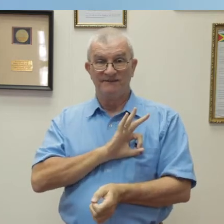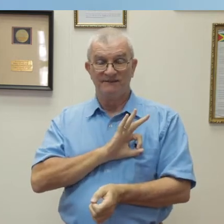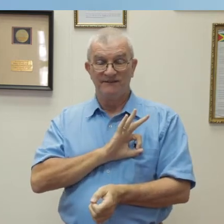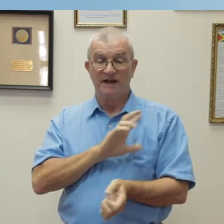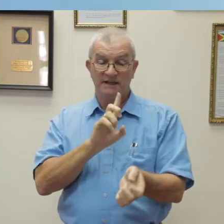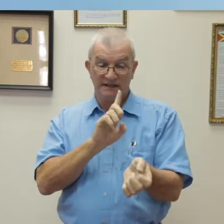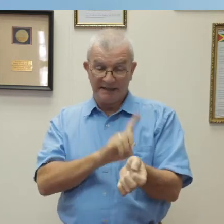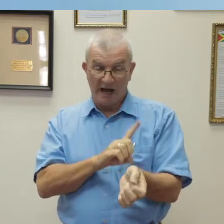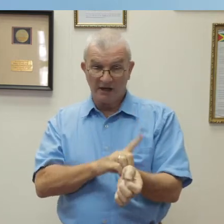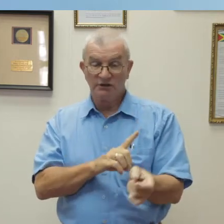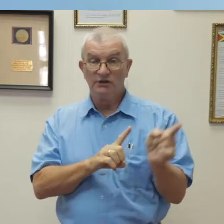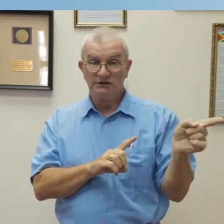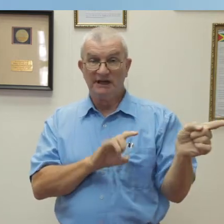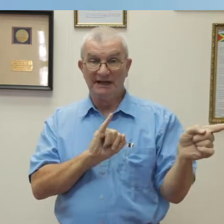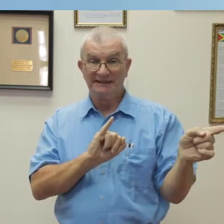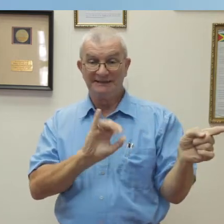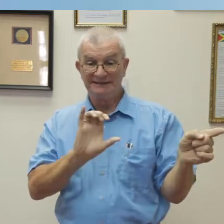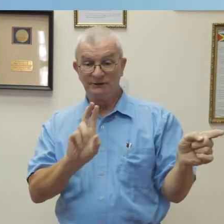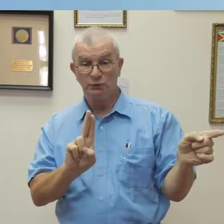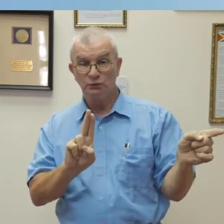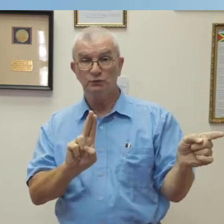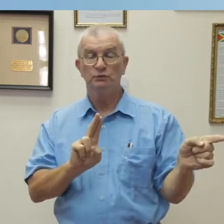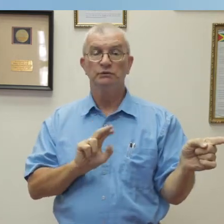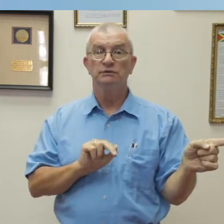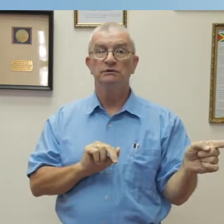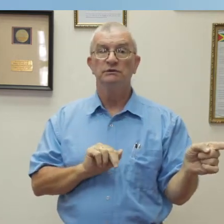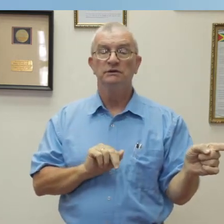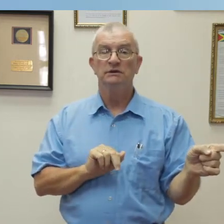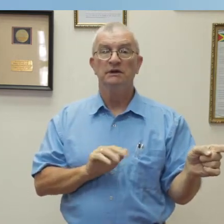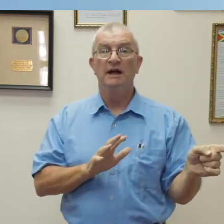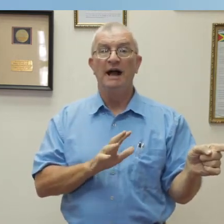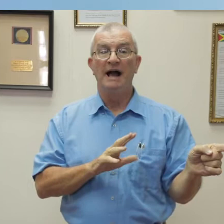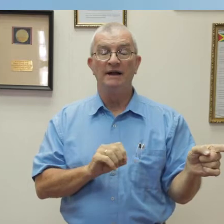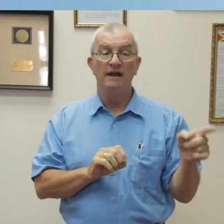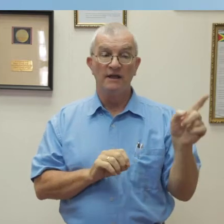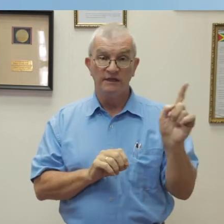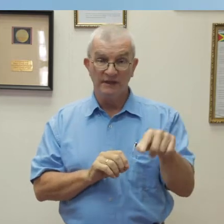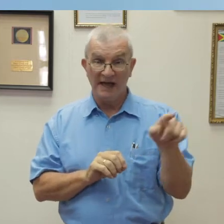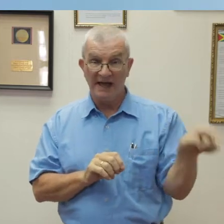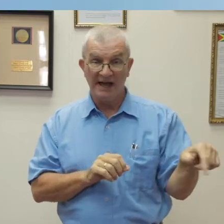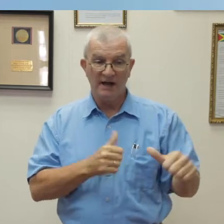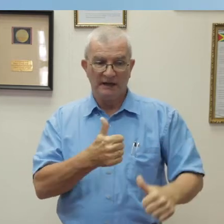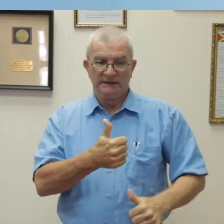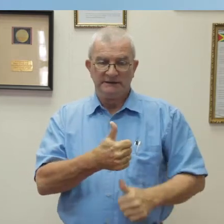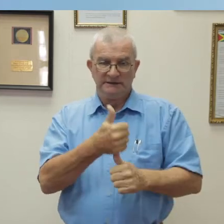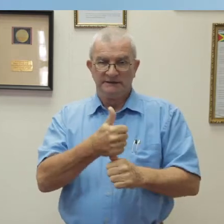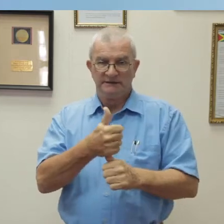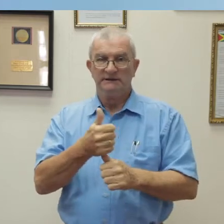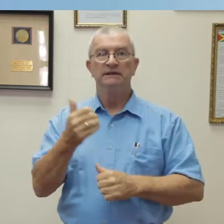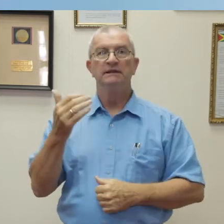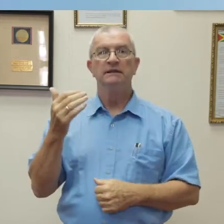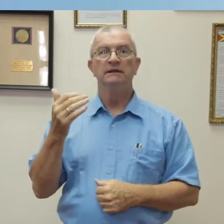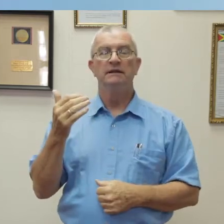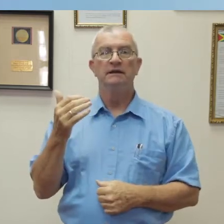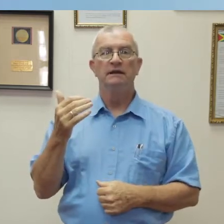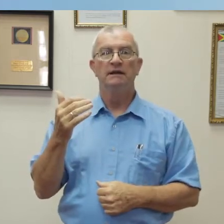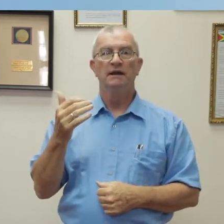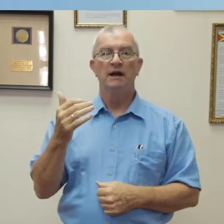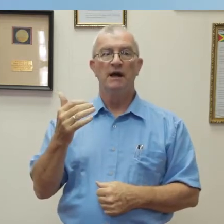in the ICU, and they are assisted by